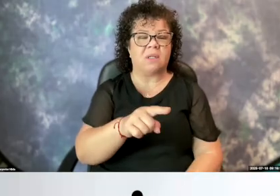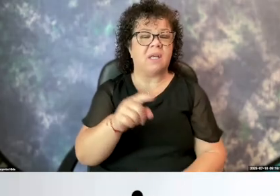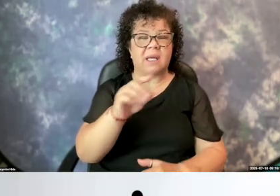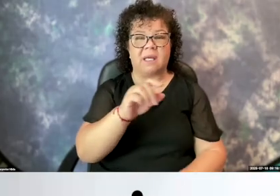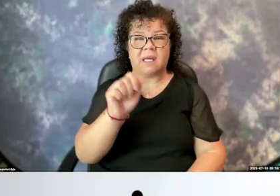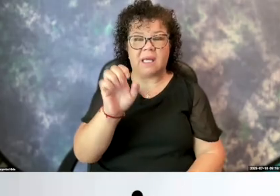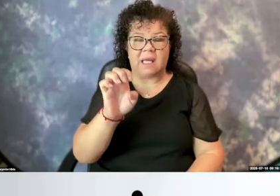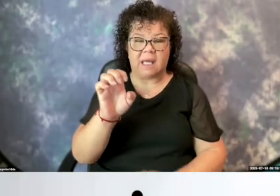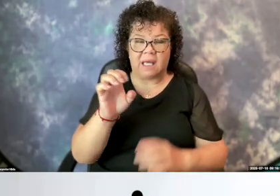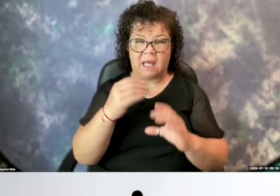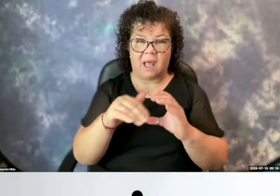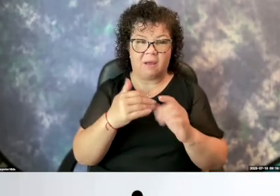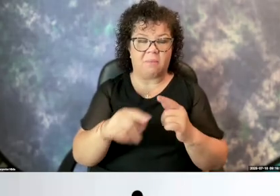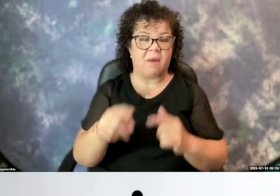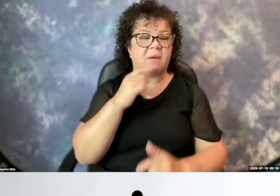either email us at